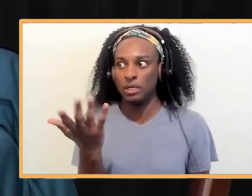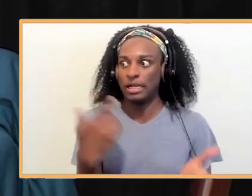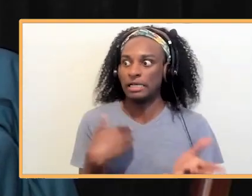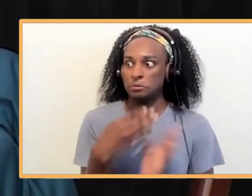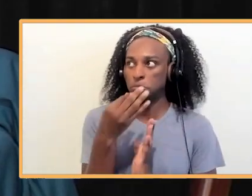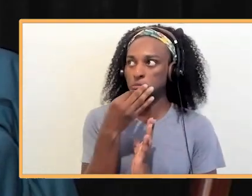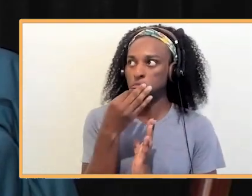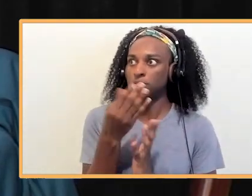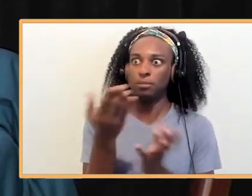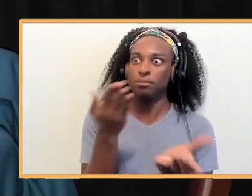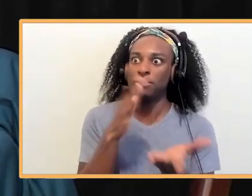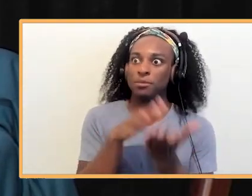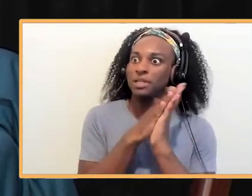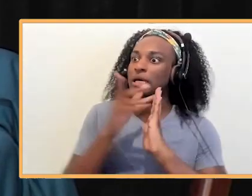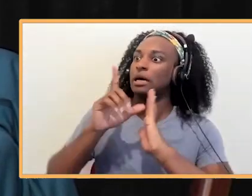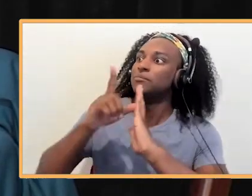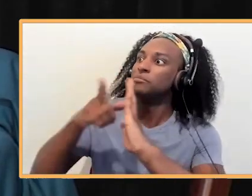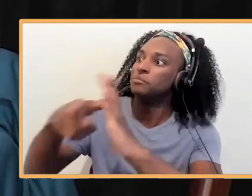And